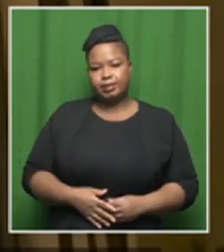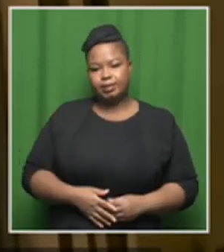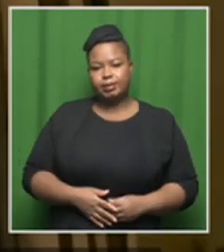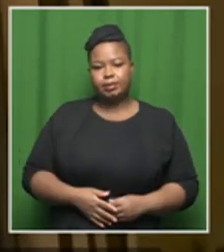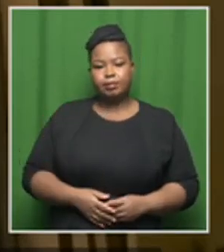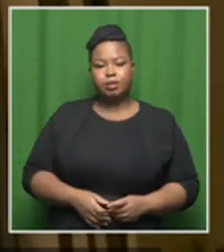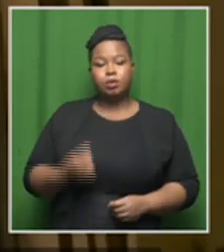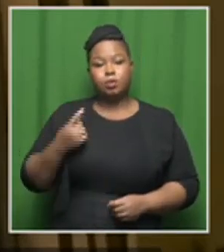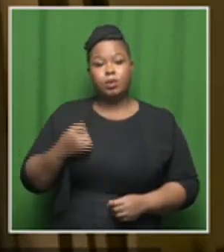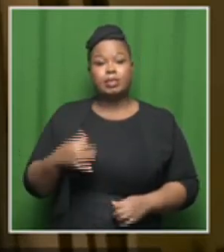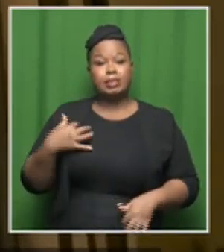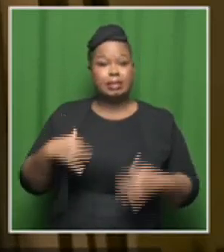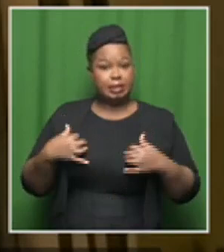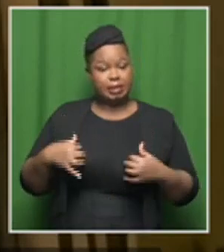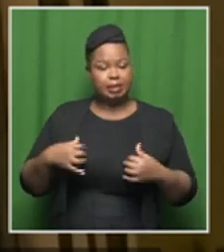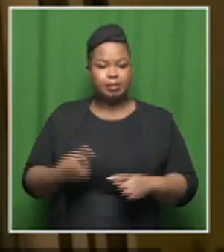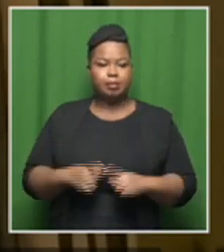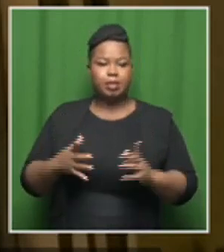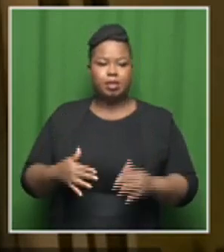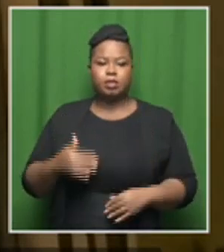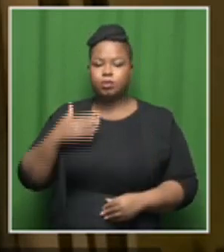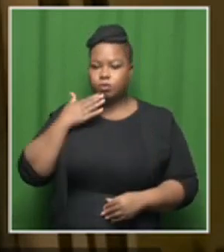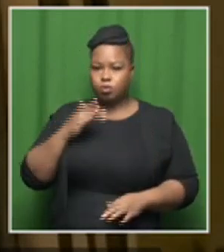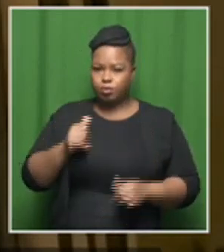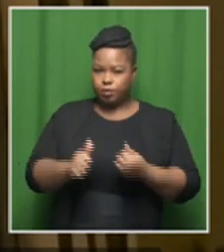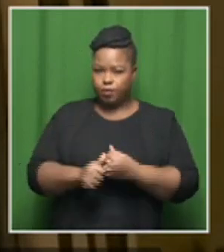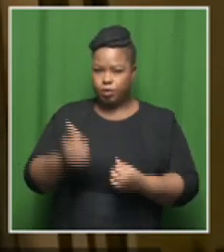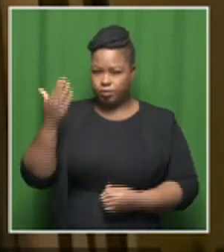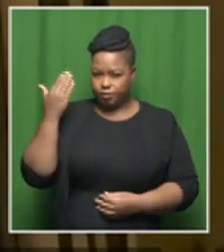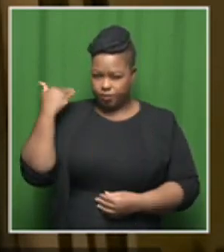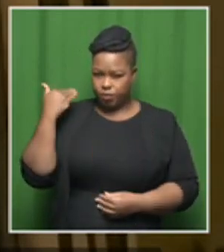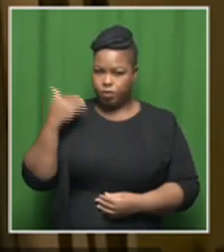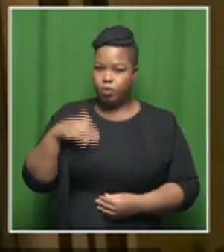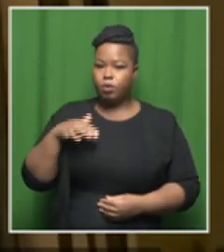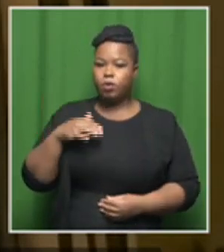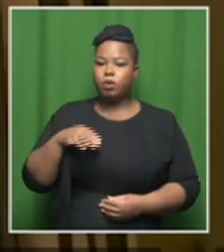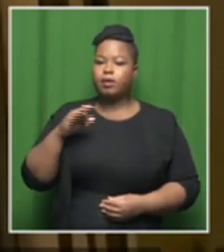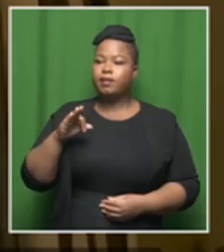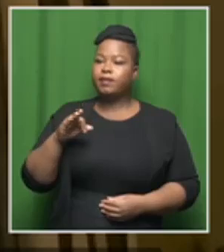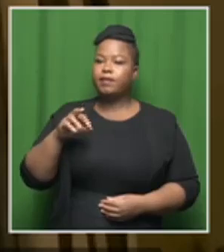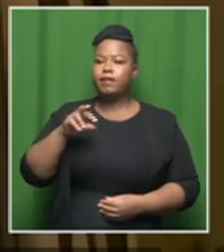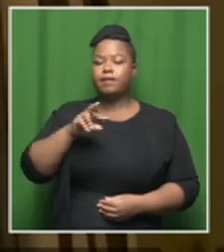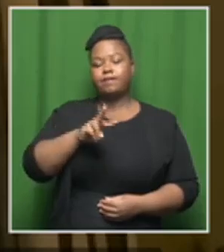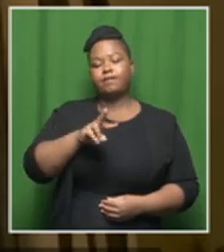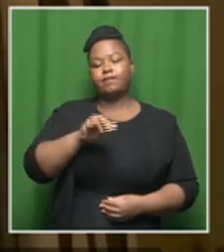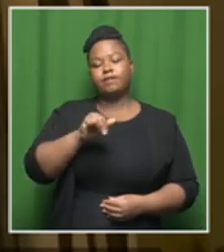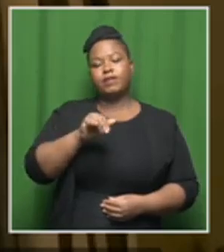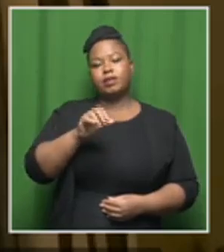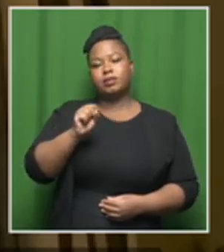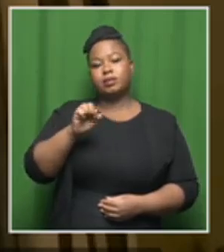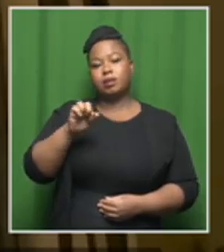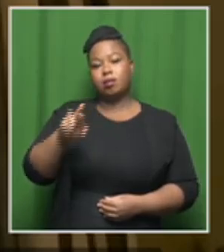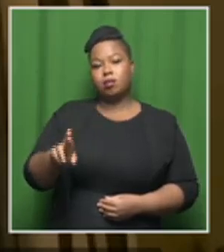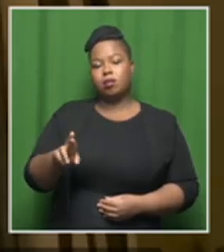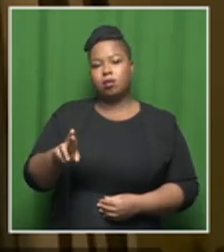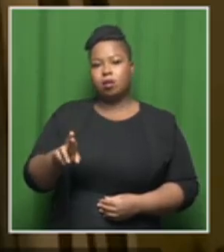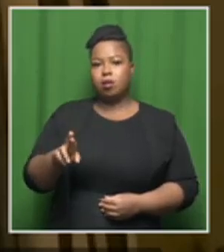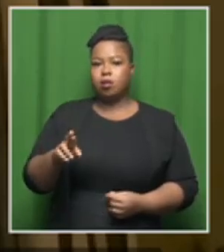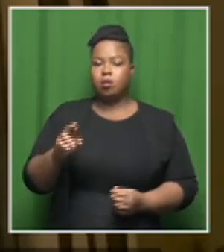one of the most exciting players that I've been followed the past season was Visser. Visser is an